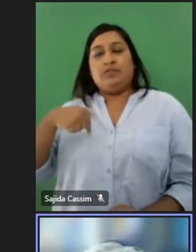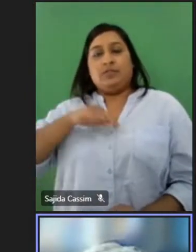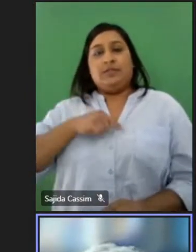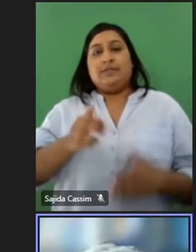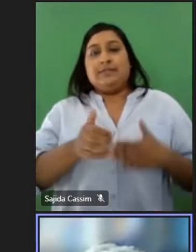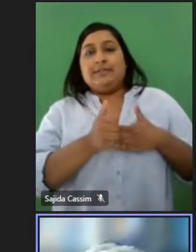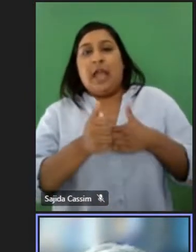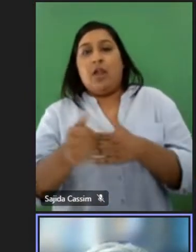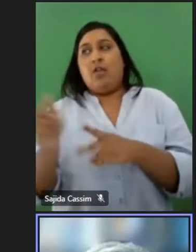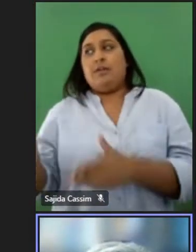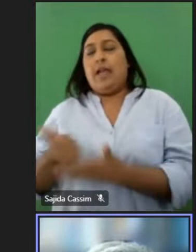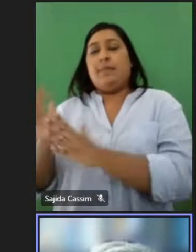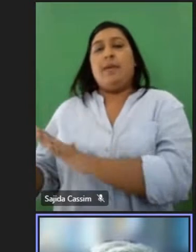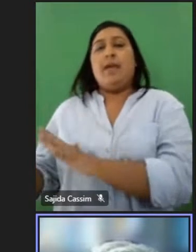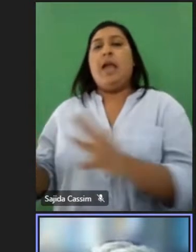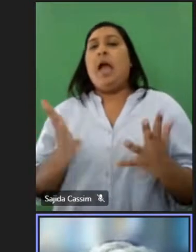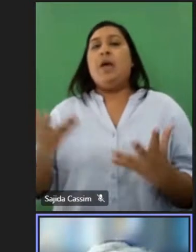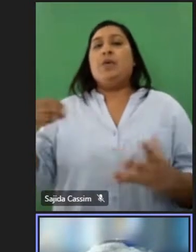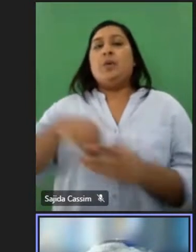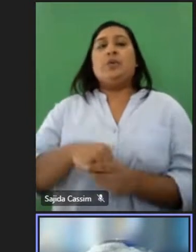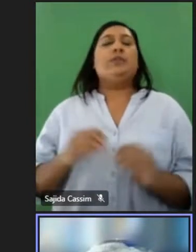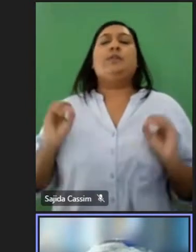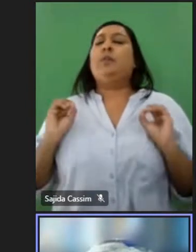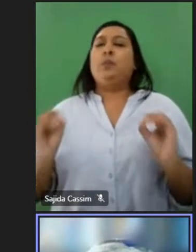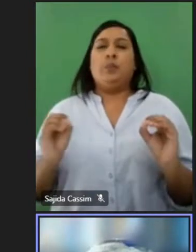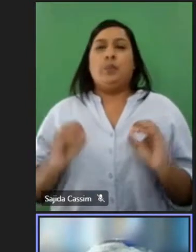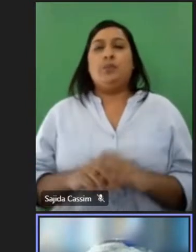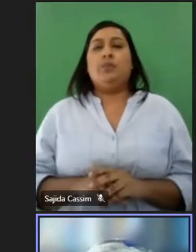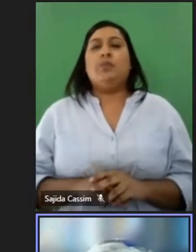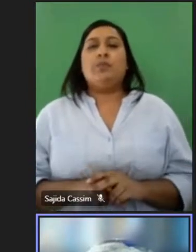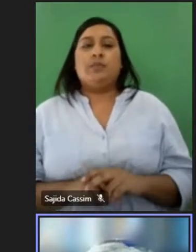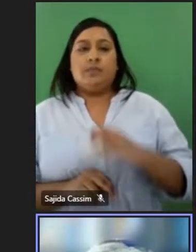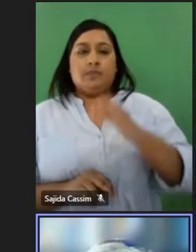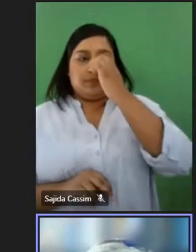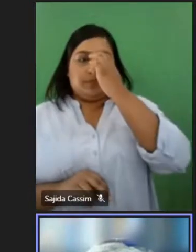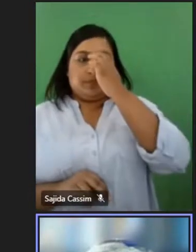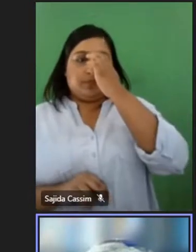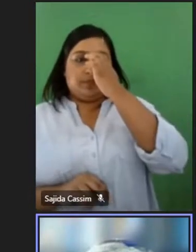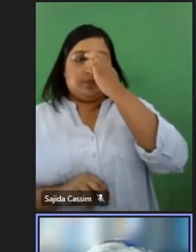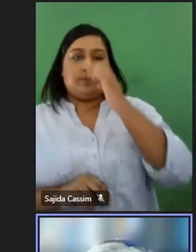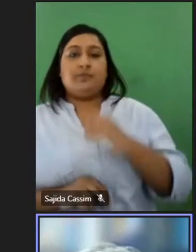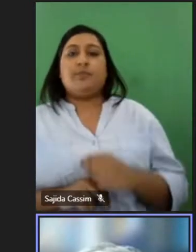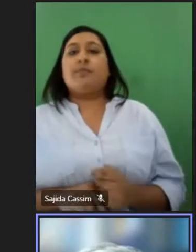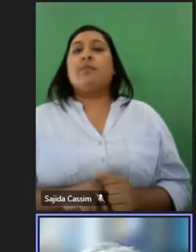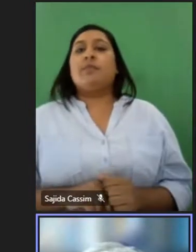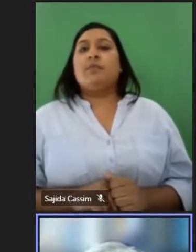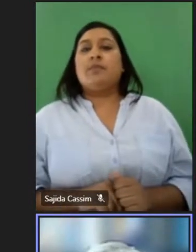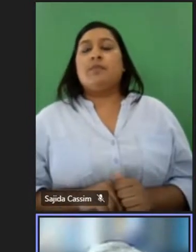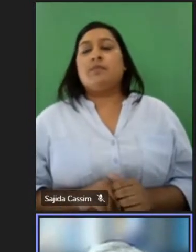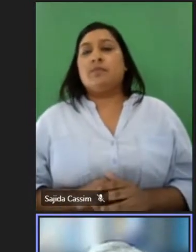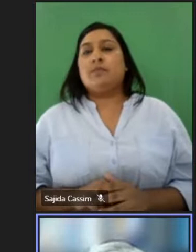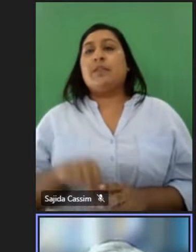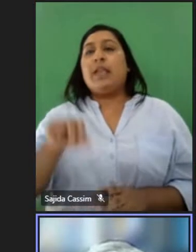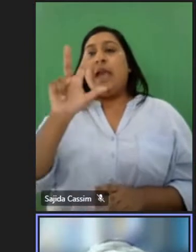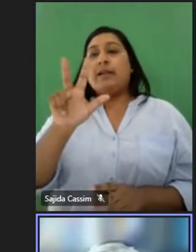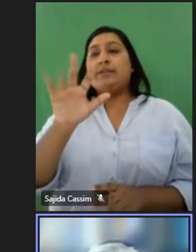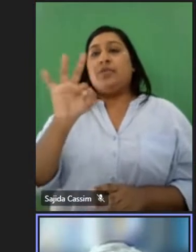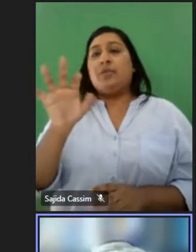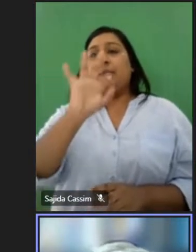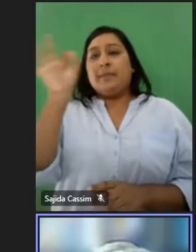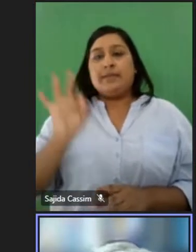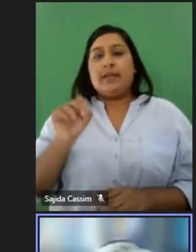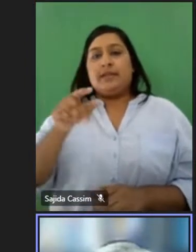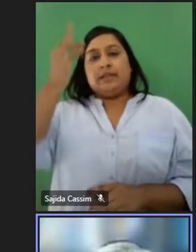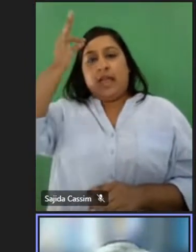inclusive. And 83% of the respondents felt that government should monitor circumstances